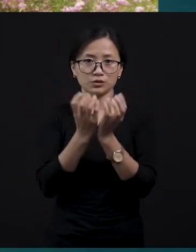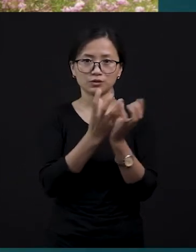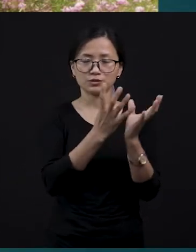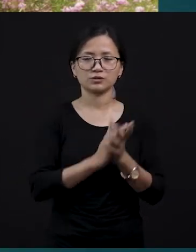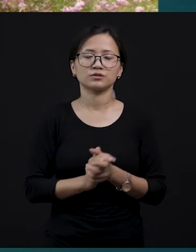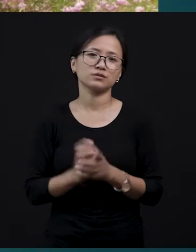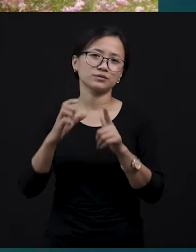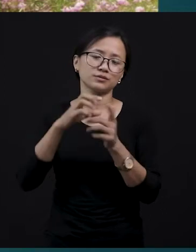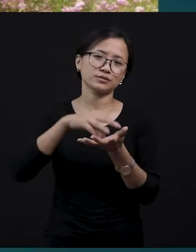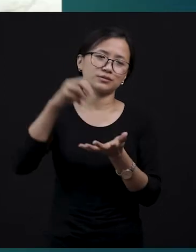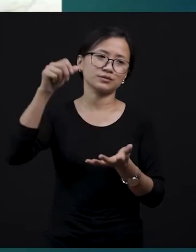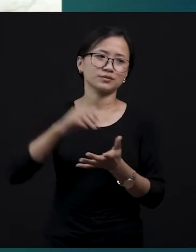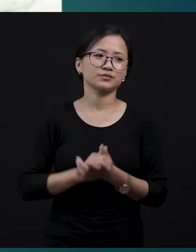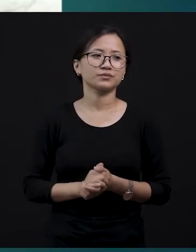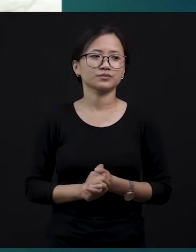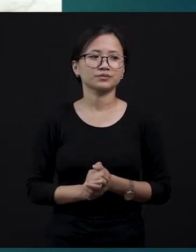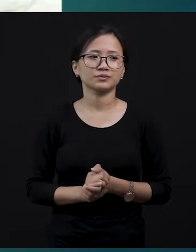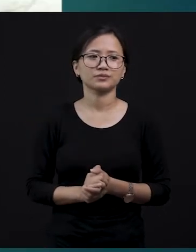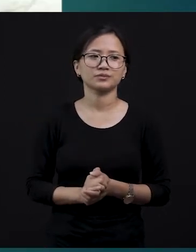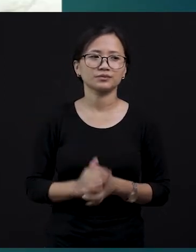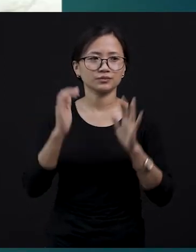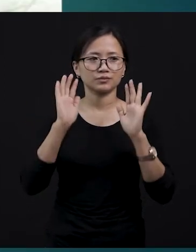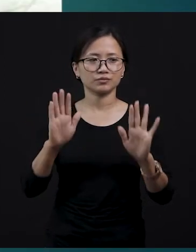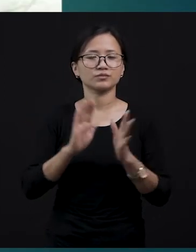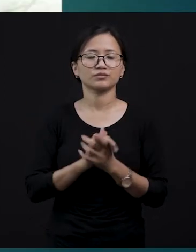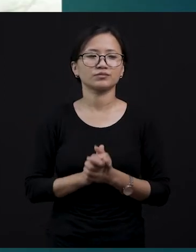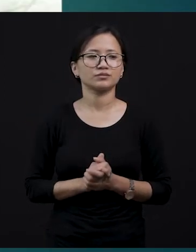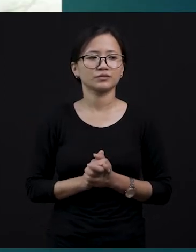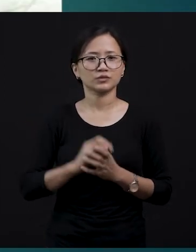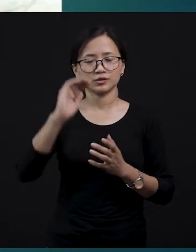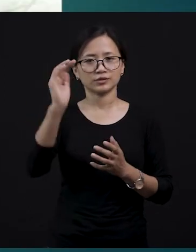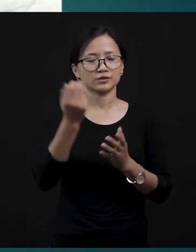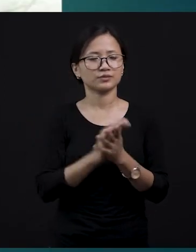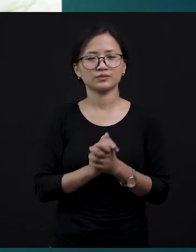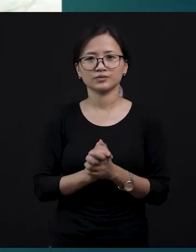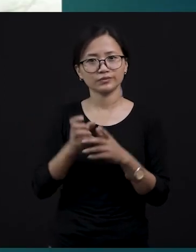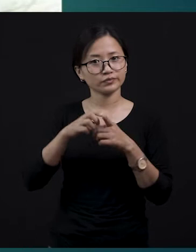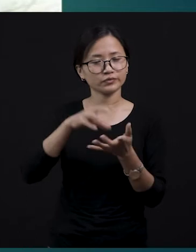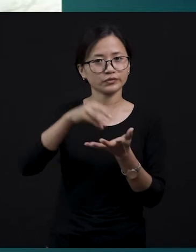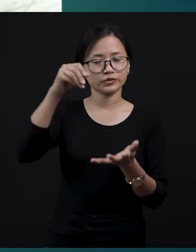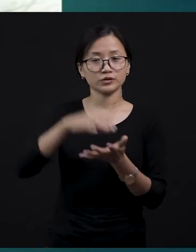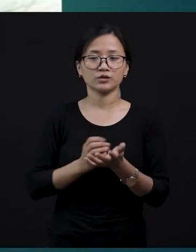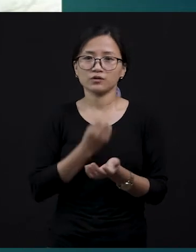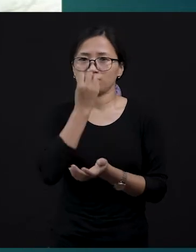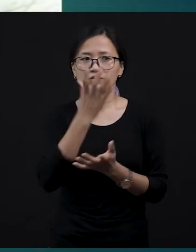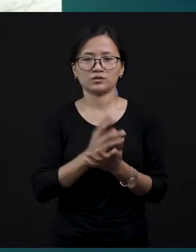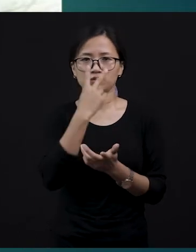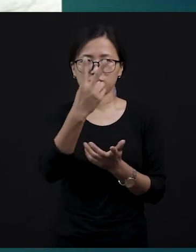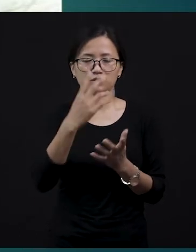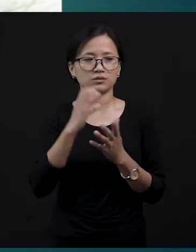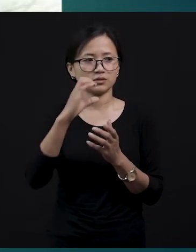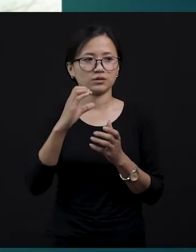of plants in the desert. And we have some desert flowers too. We know that cactuses grow. I've already